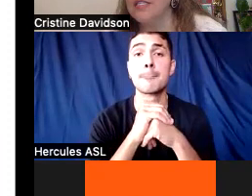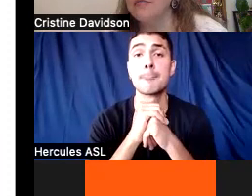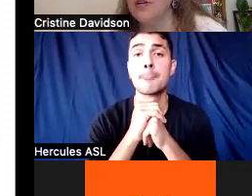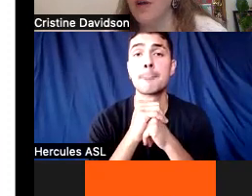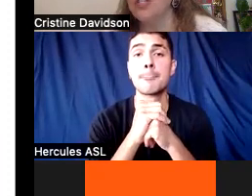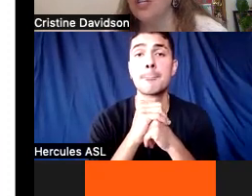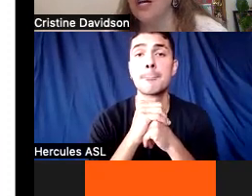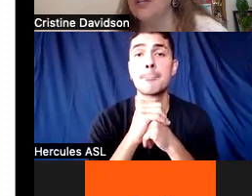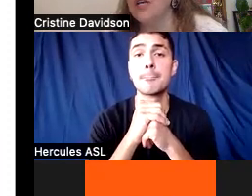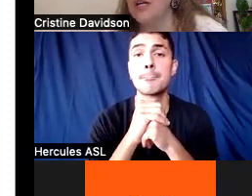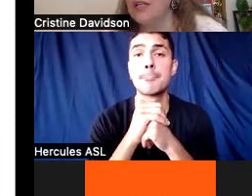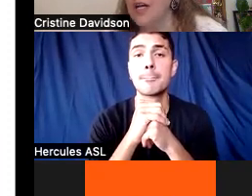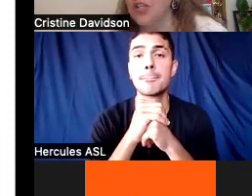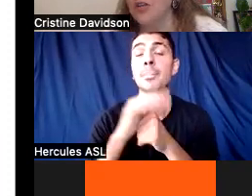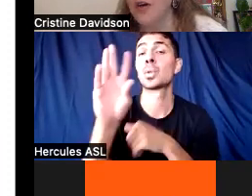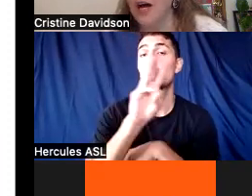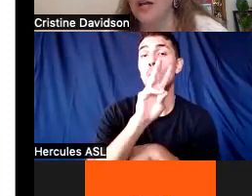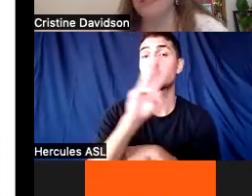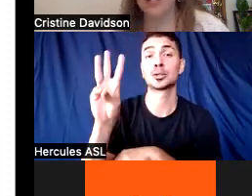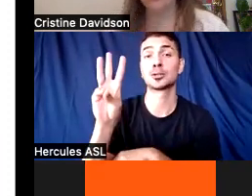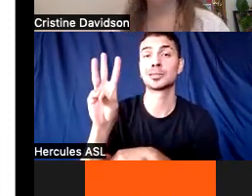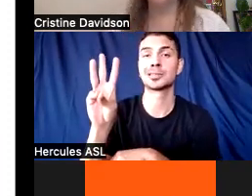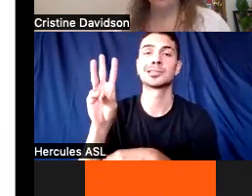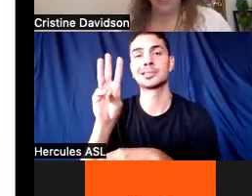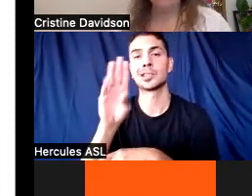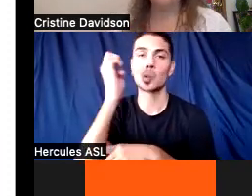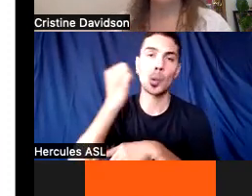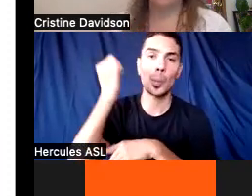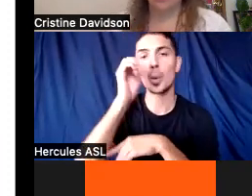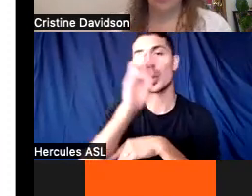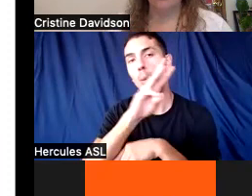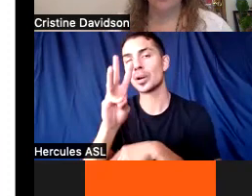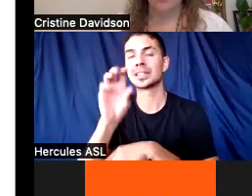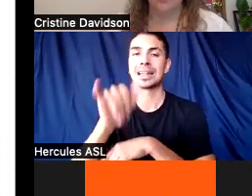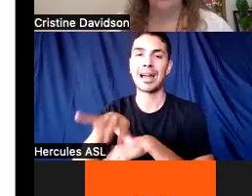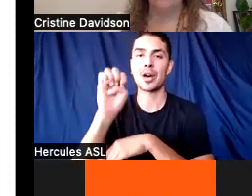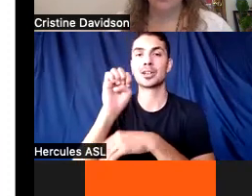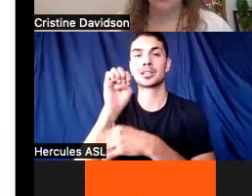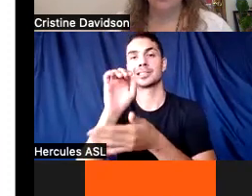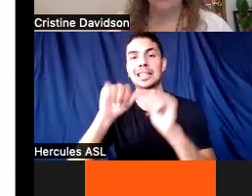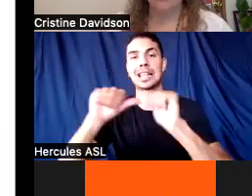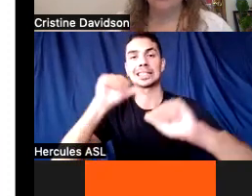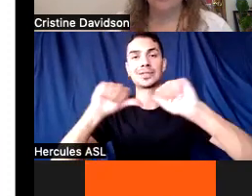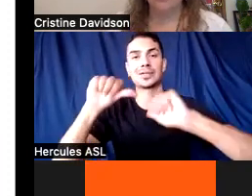Western scientific rationale, logical thought, and research paradigms. Yeah.